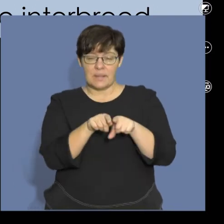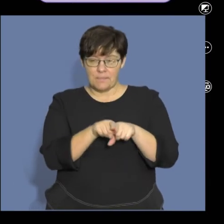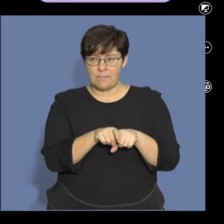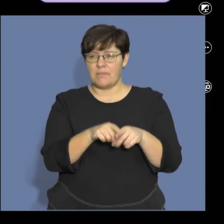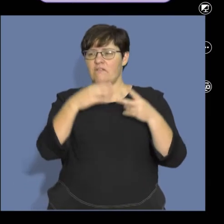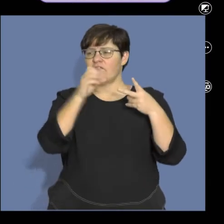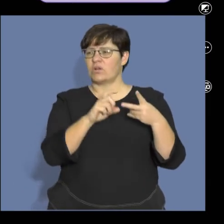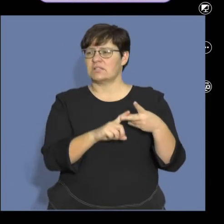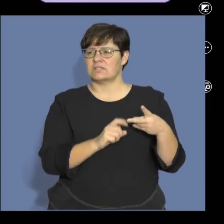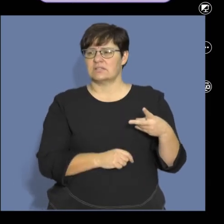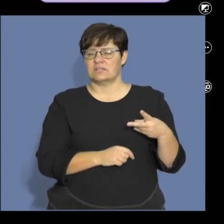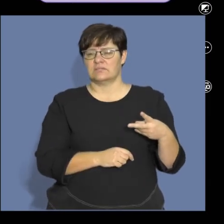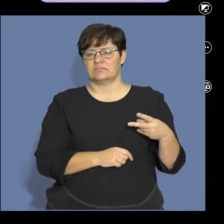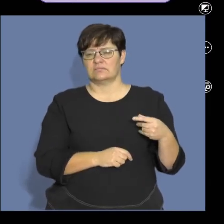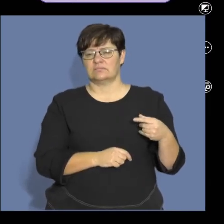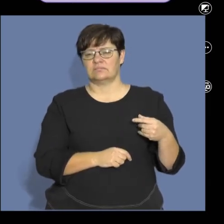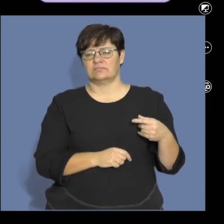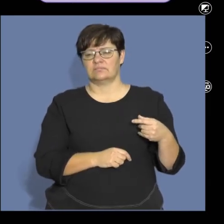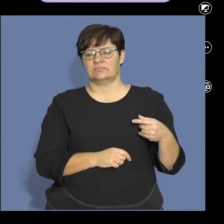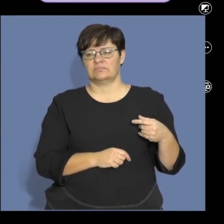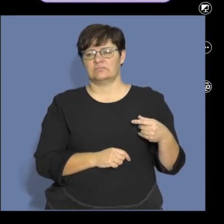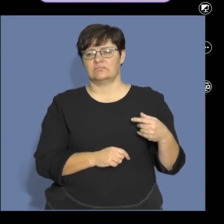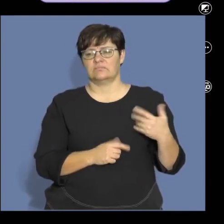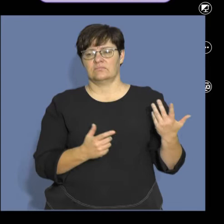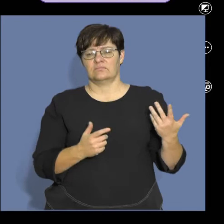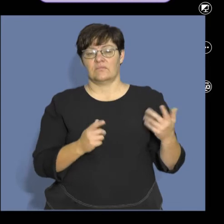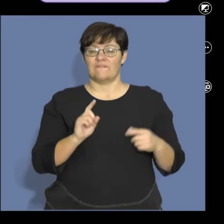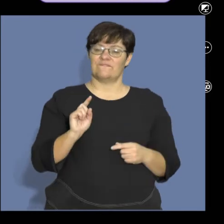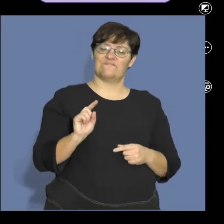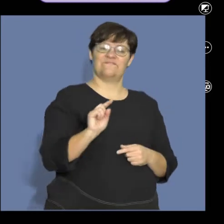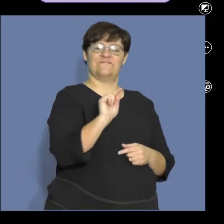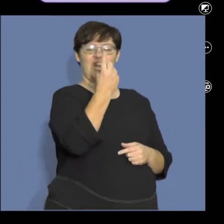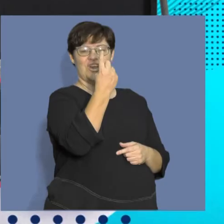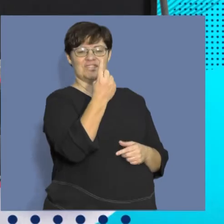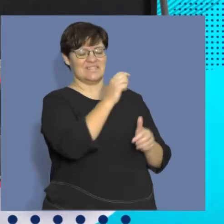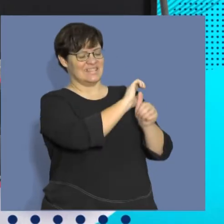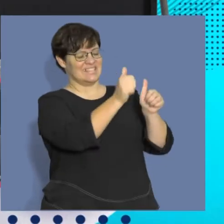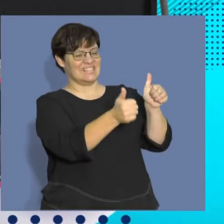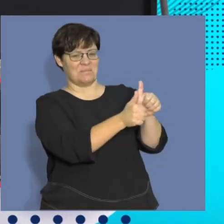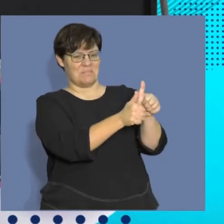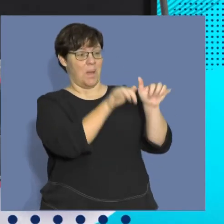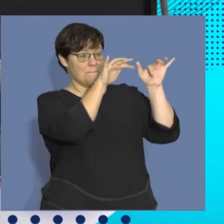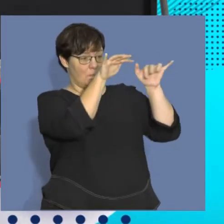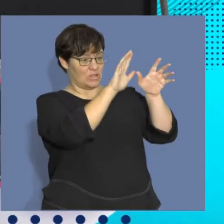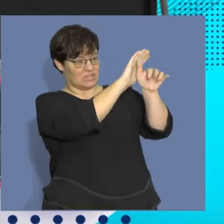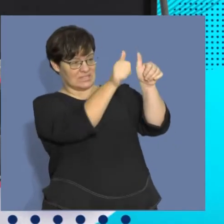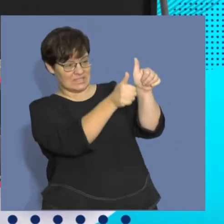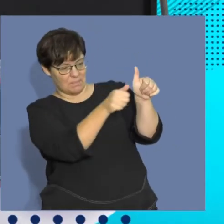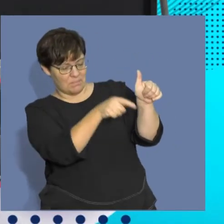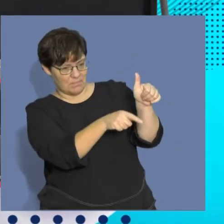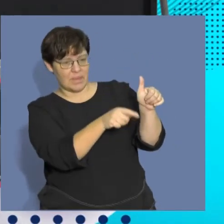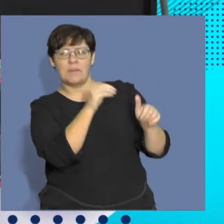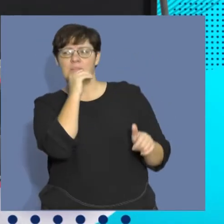populations, and we're going to move on to this first subtopic